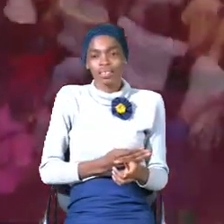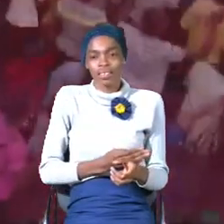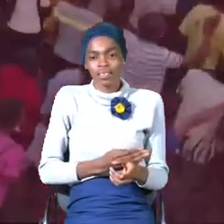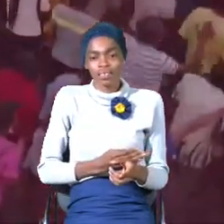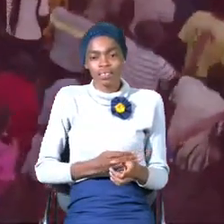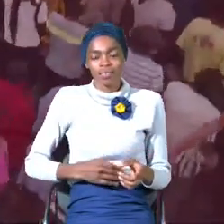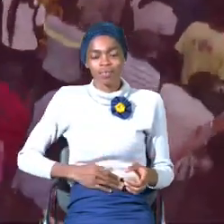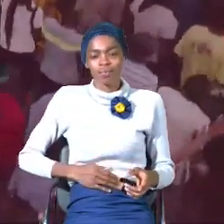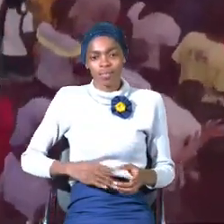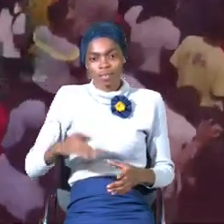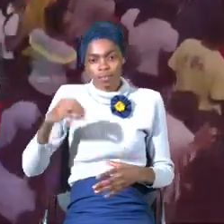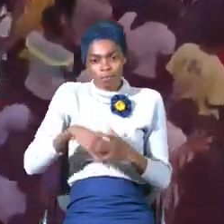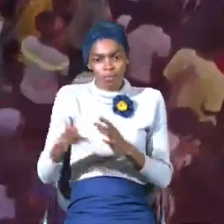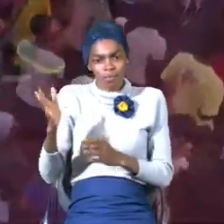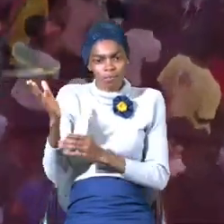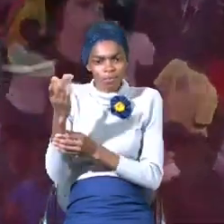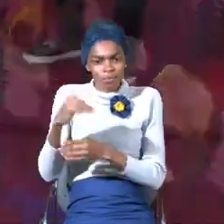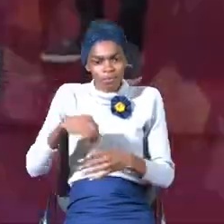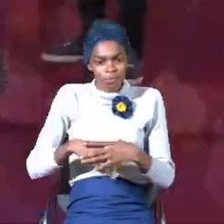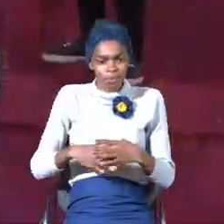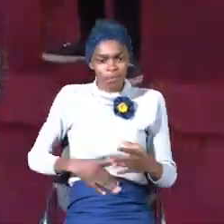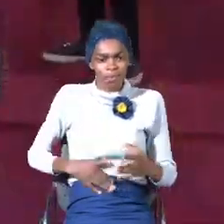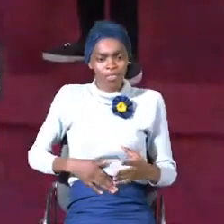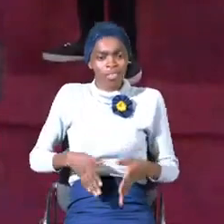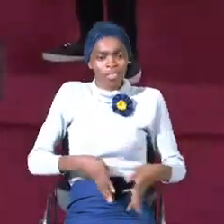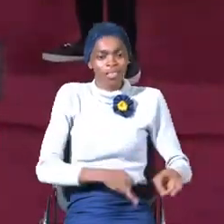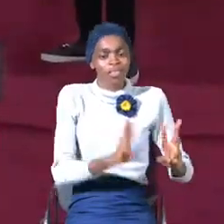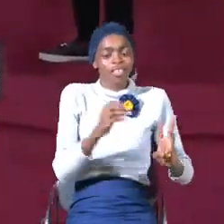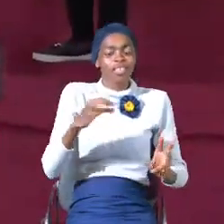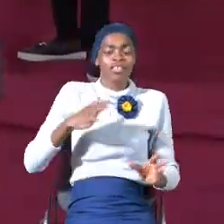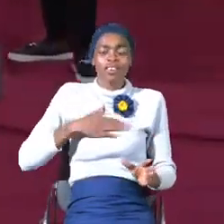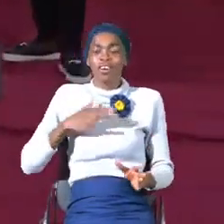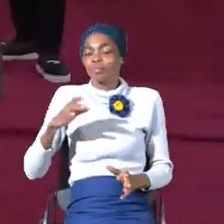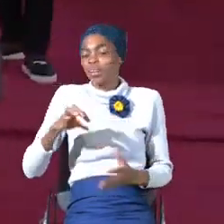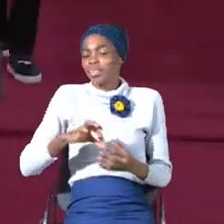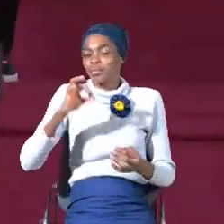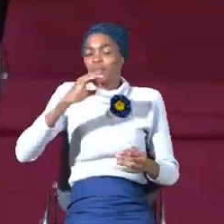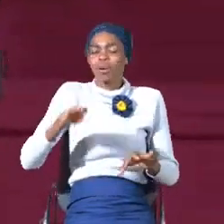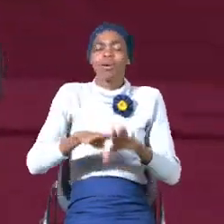belly. Channels of my spirit open